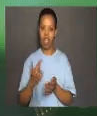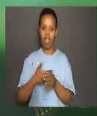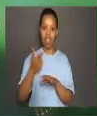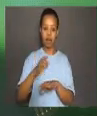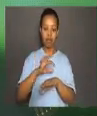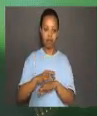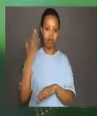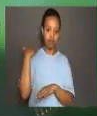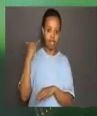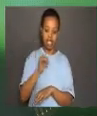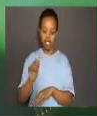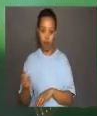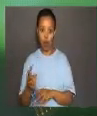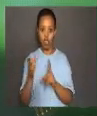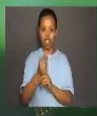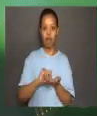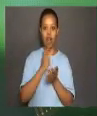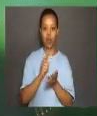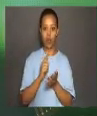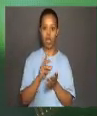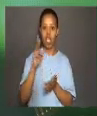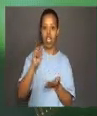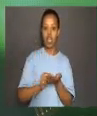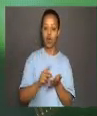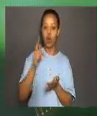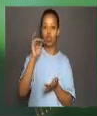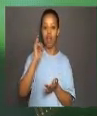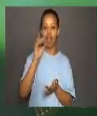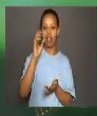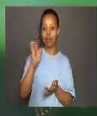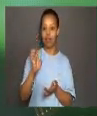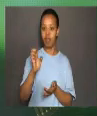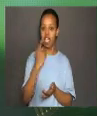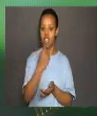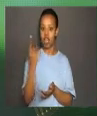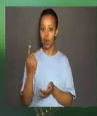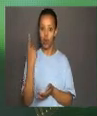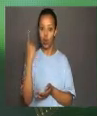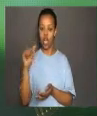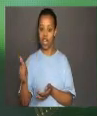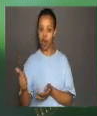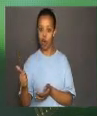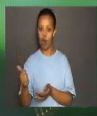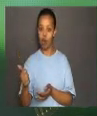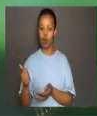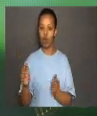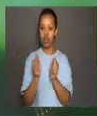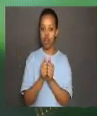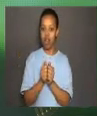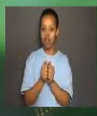The nucleotides in one strand are paired with nucleotides in the